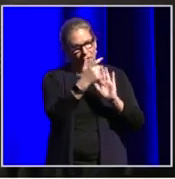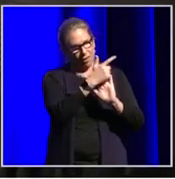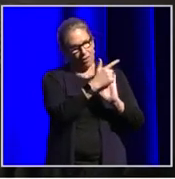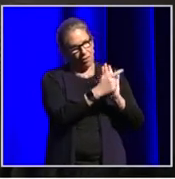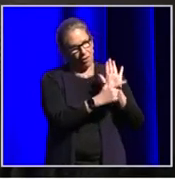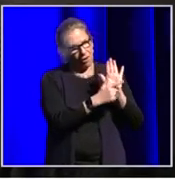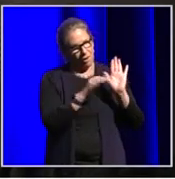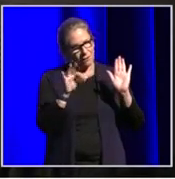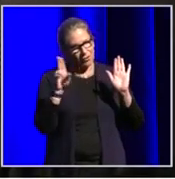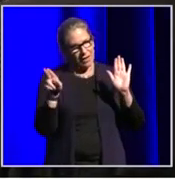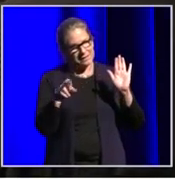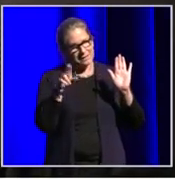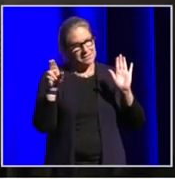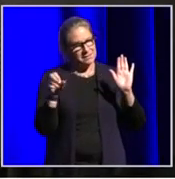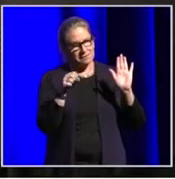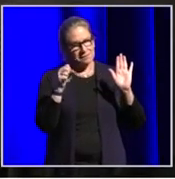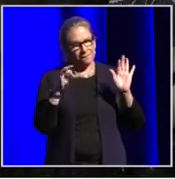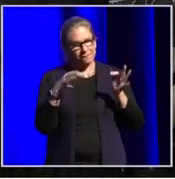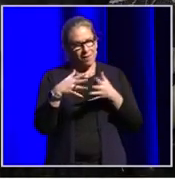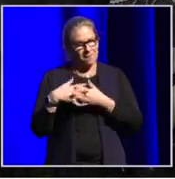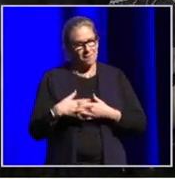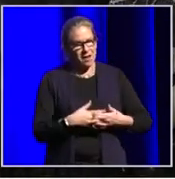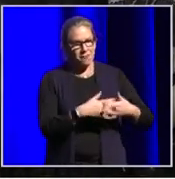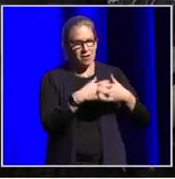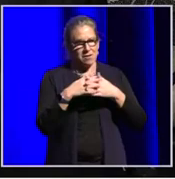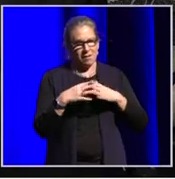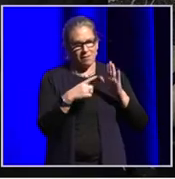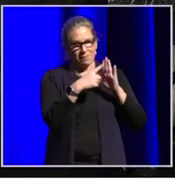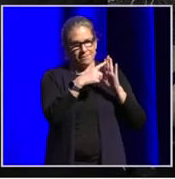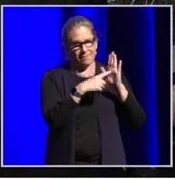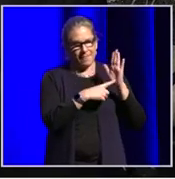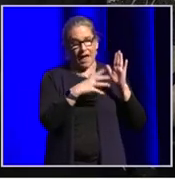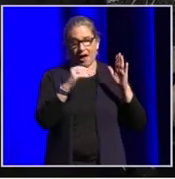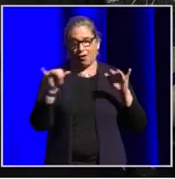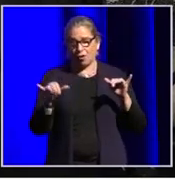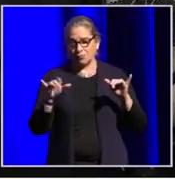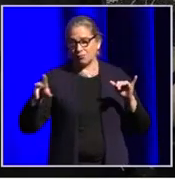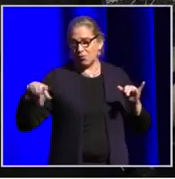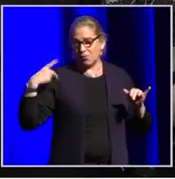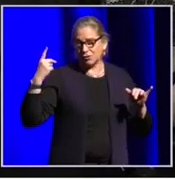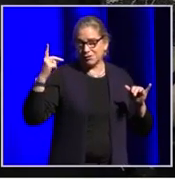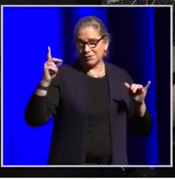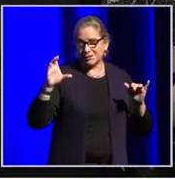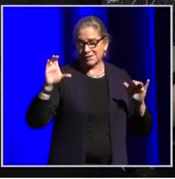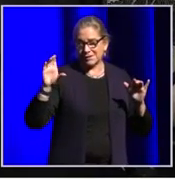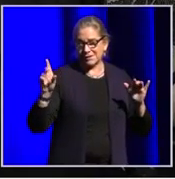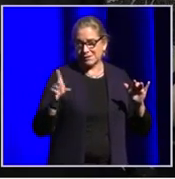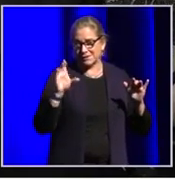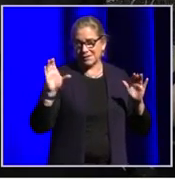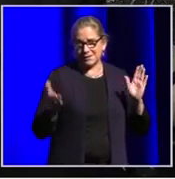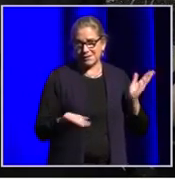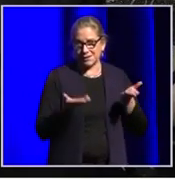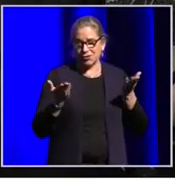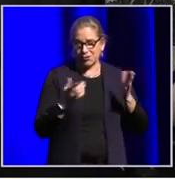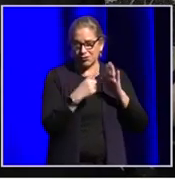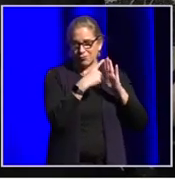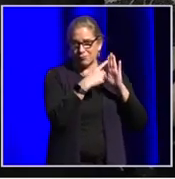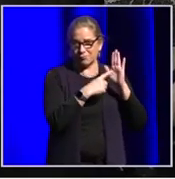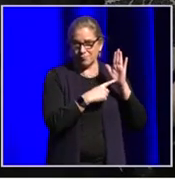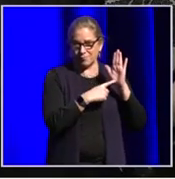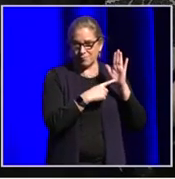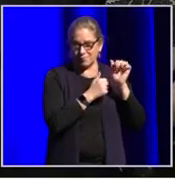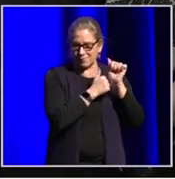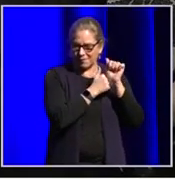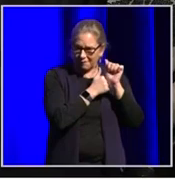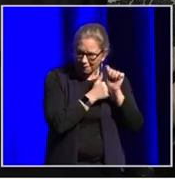The laws of the United States of America. And of the District of Columbia. And the laws of the District of Columbia. And I